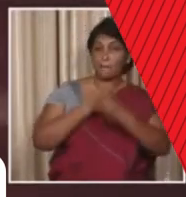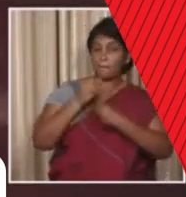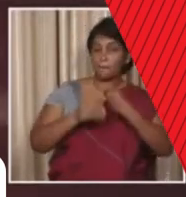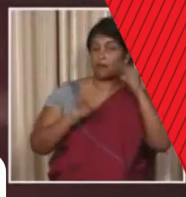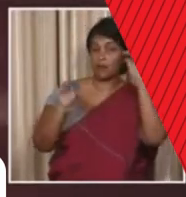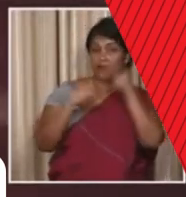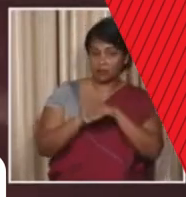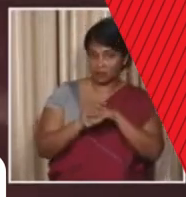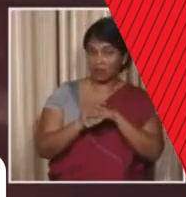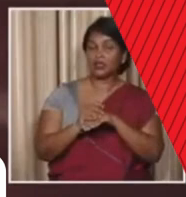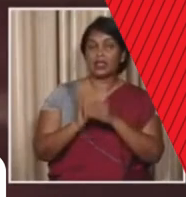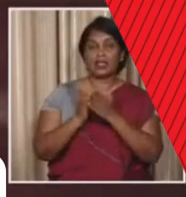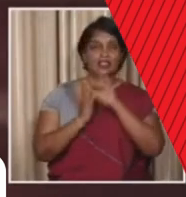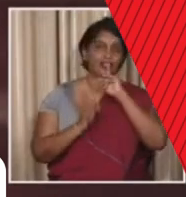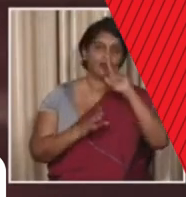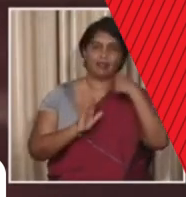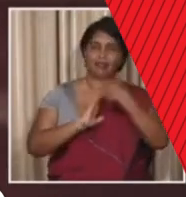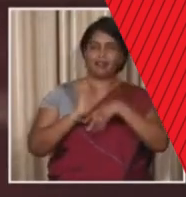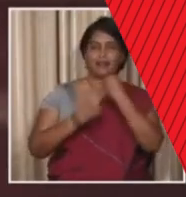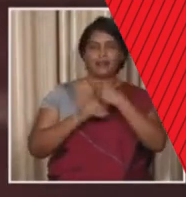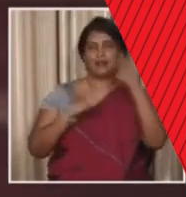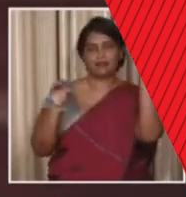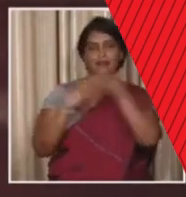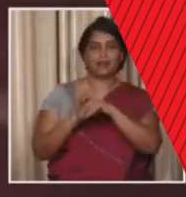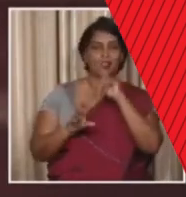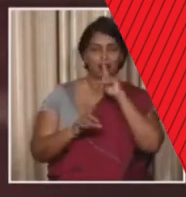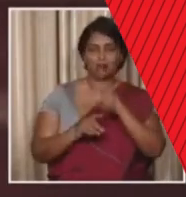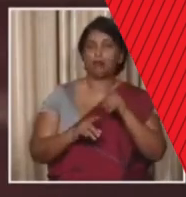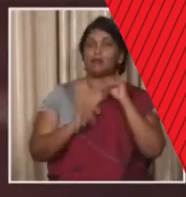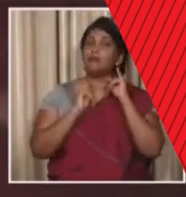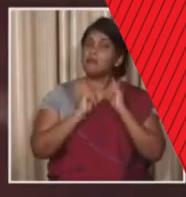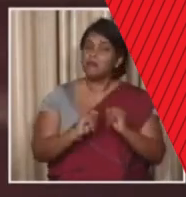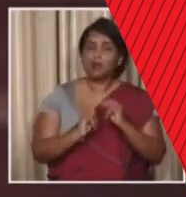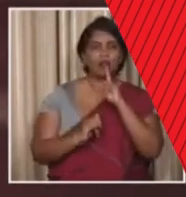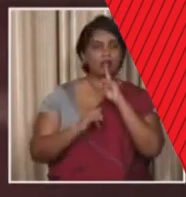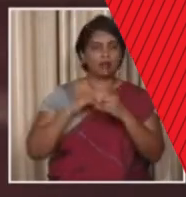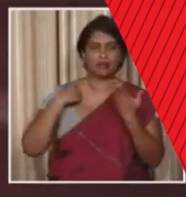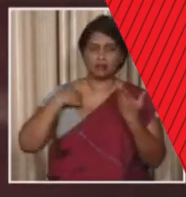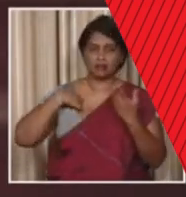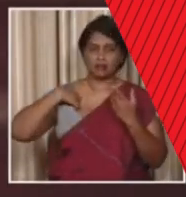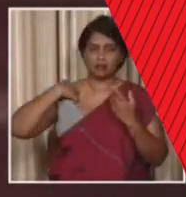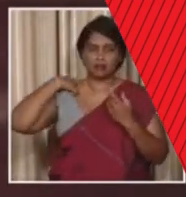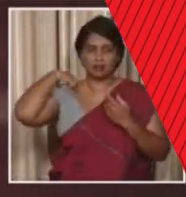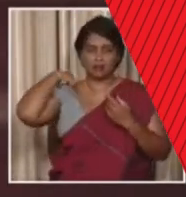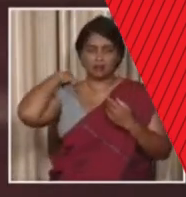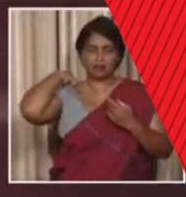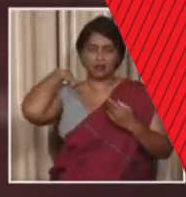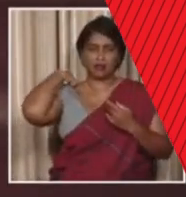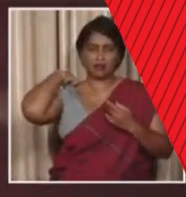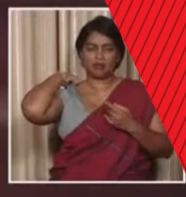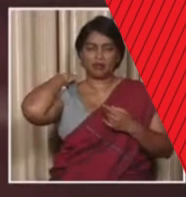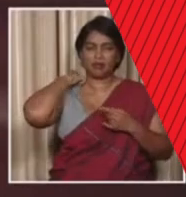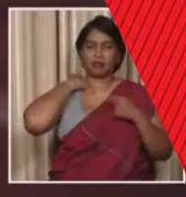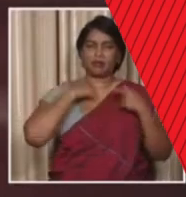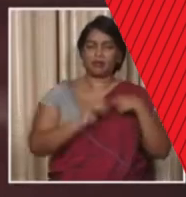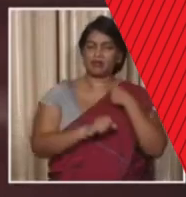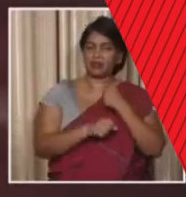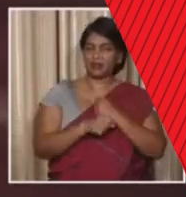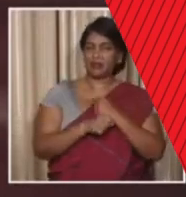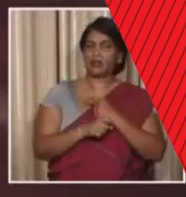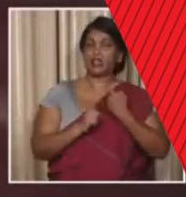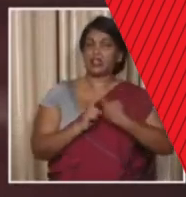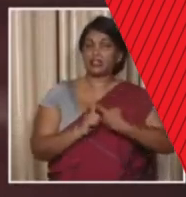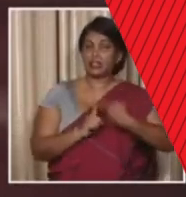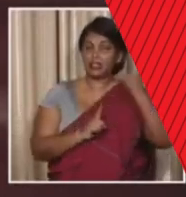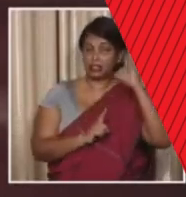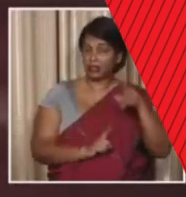that's bad. Dubai Rajya Gattot, Singapore Rajya Gattot, Malaysia Rajya Gattot, Diunu